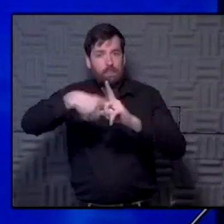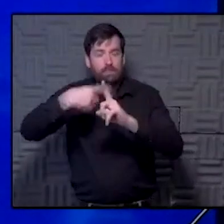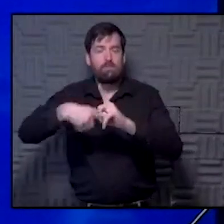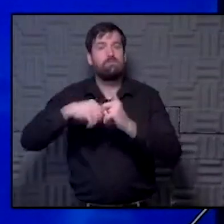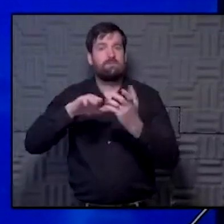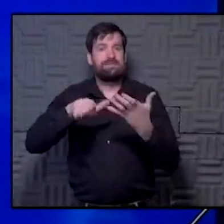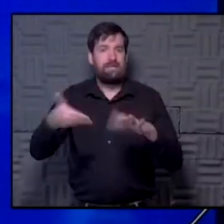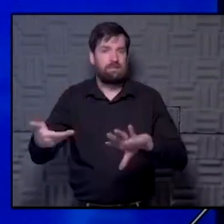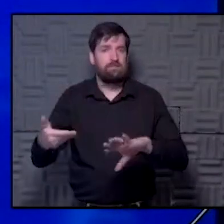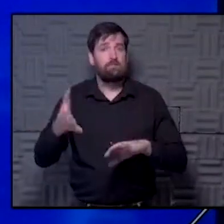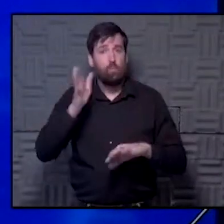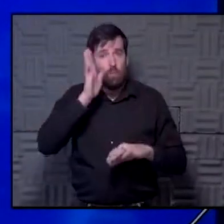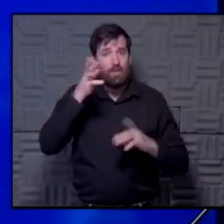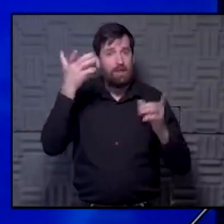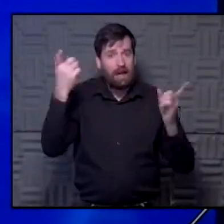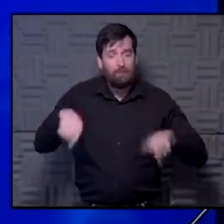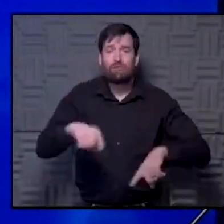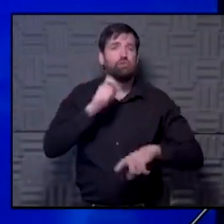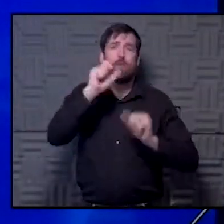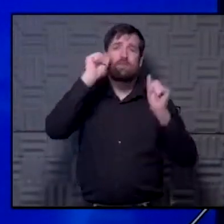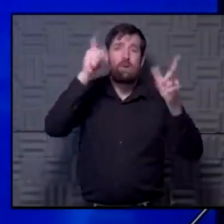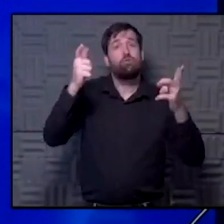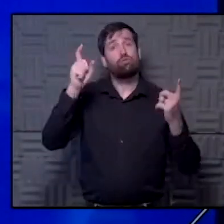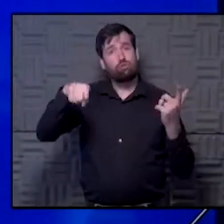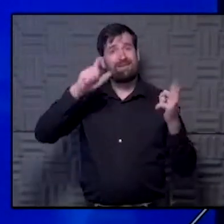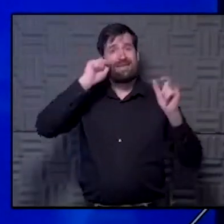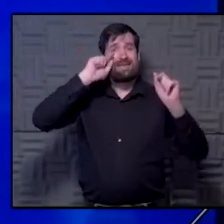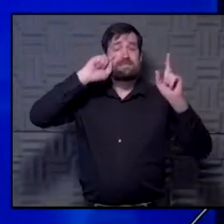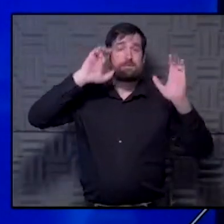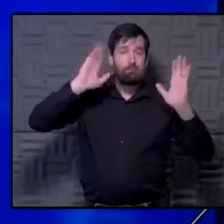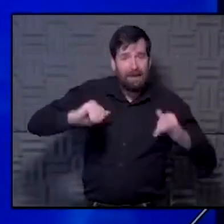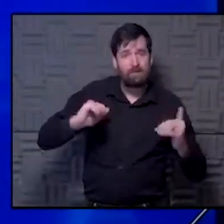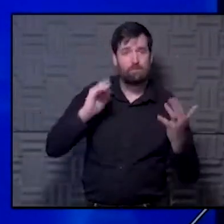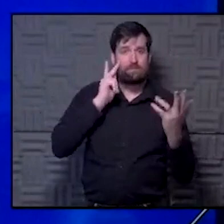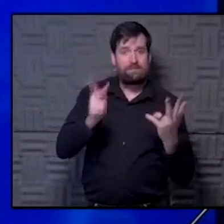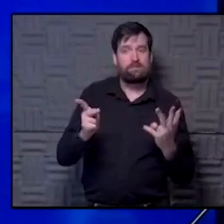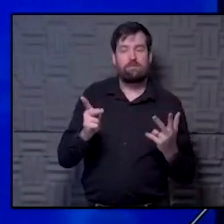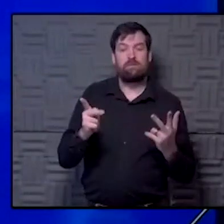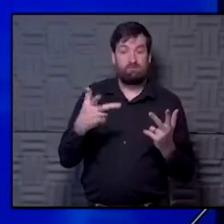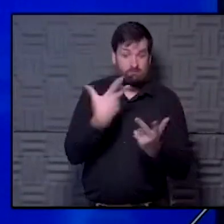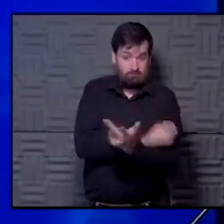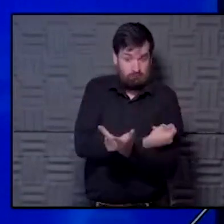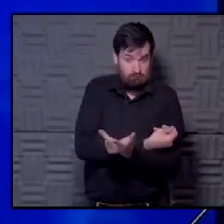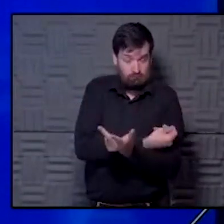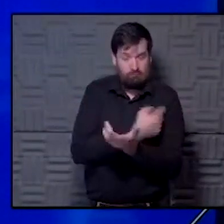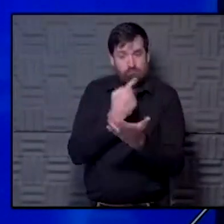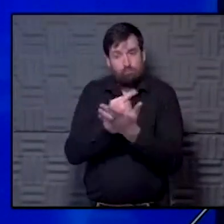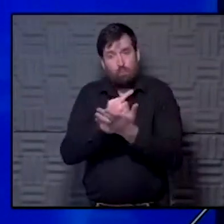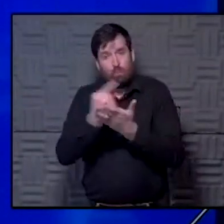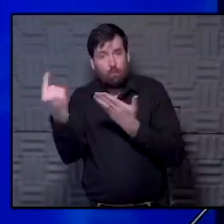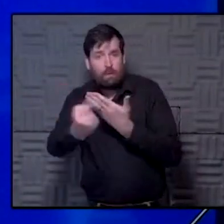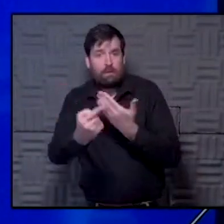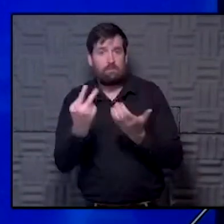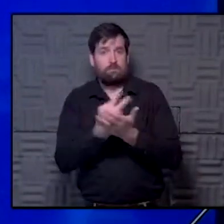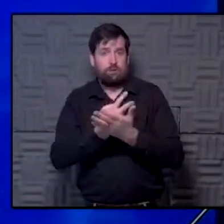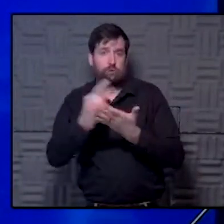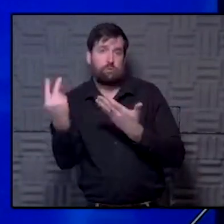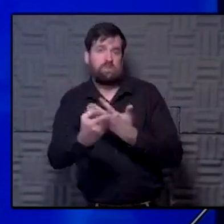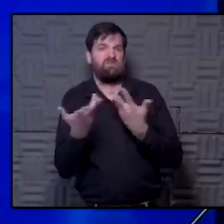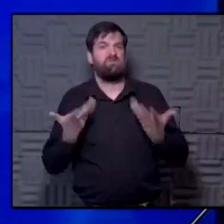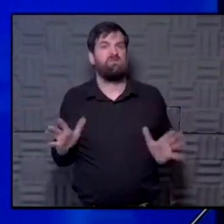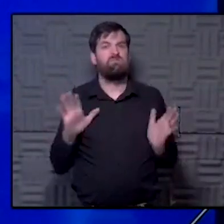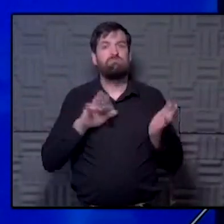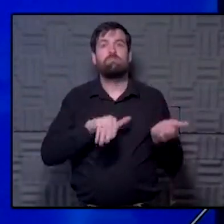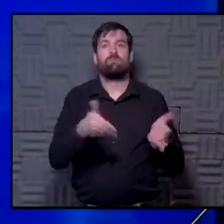that will happen. Don't be surprised. You should expect to see reports that someone died a week or 2 weeks after they received a